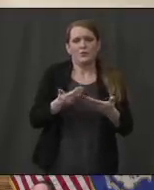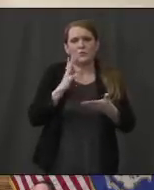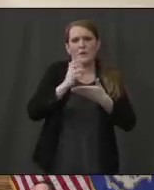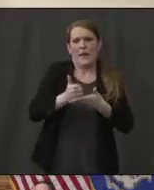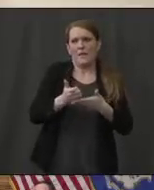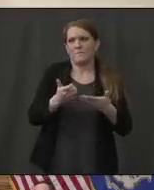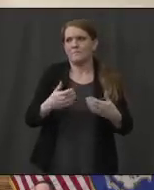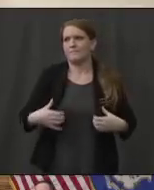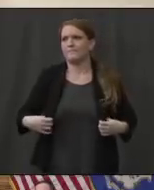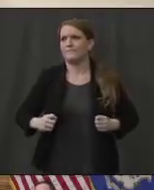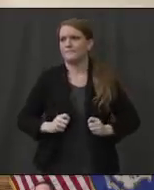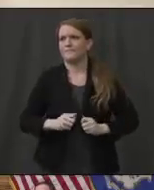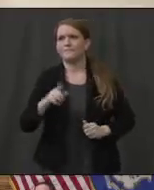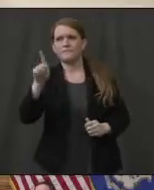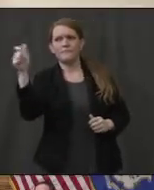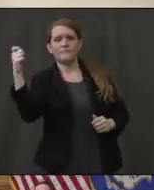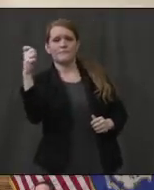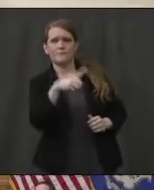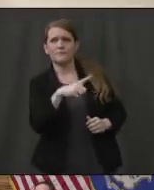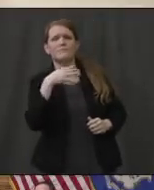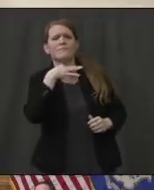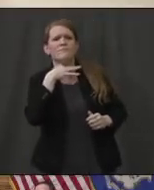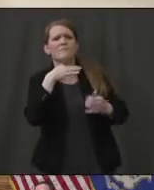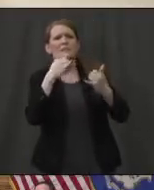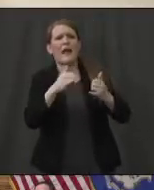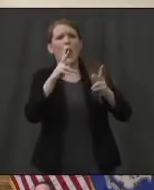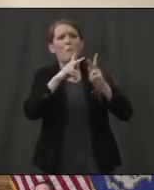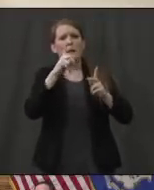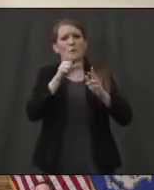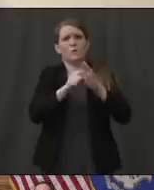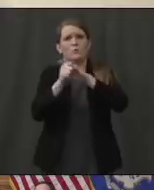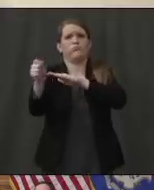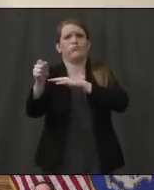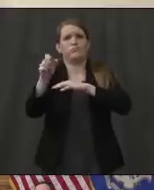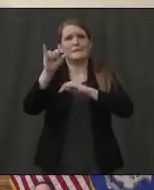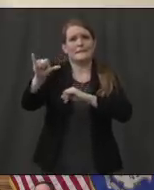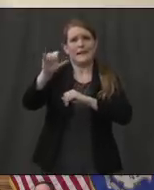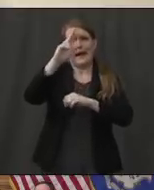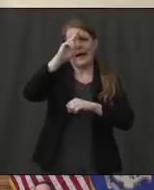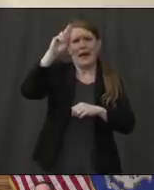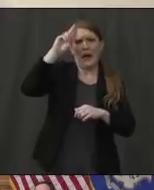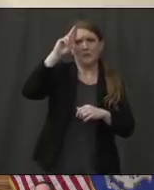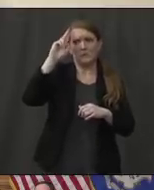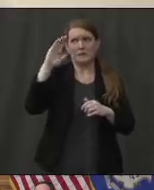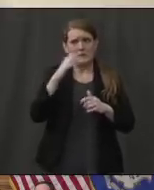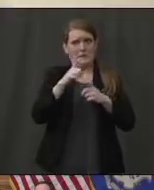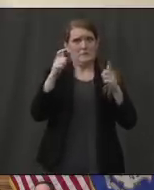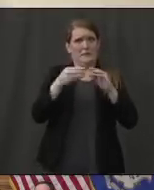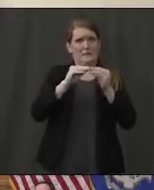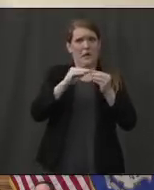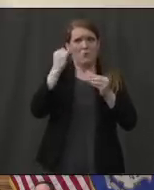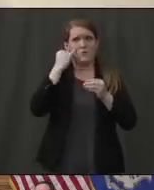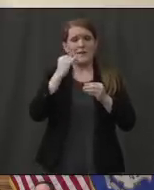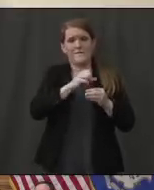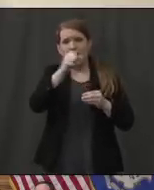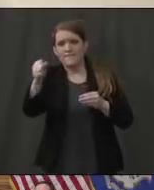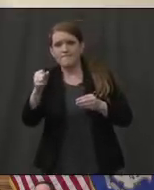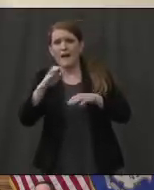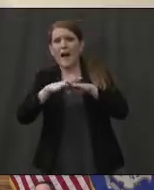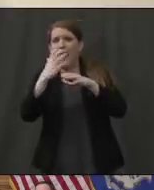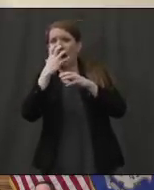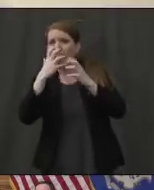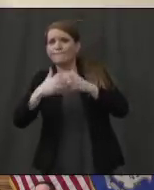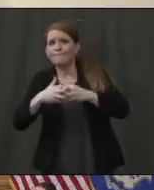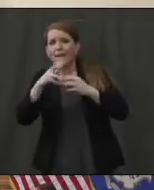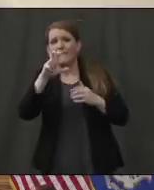Guess that's it. Where are we at with hospitalizations? Because that seems to be the big number. Do you know how long people are going to be on ventilators for? And how long they come off?